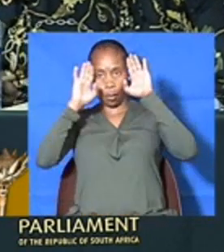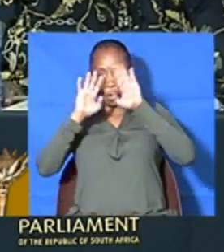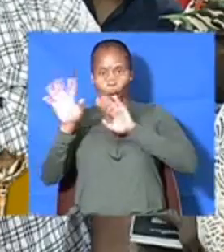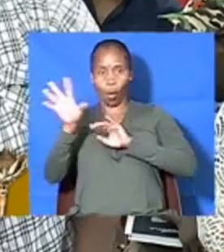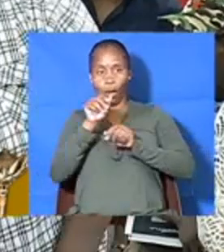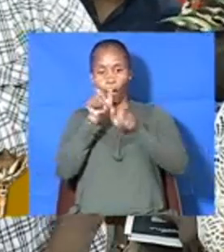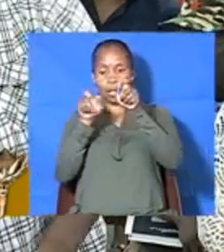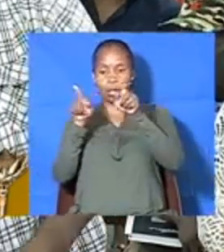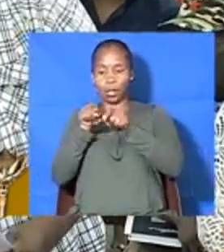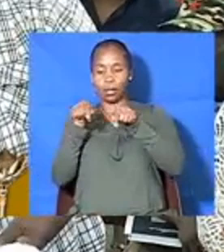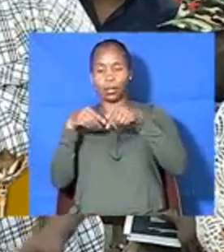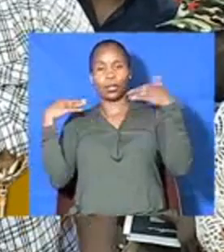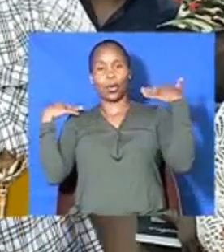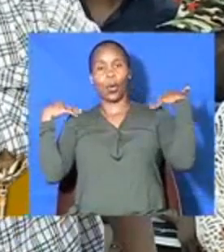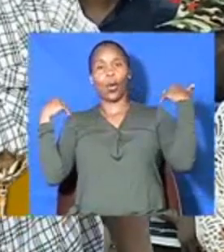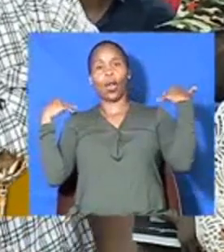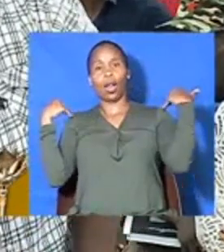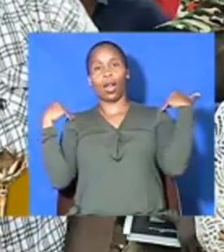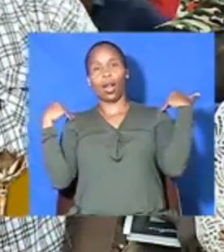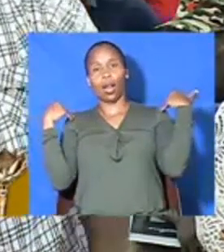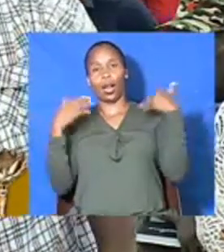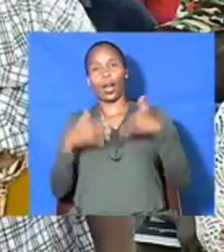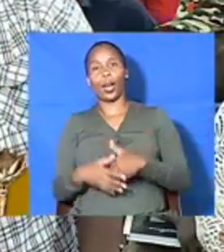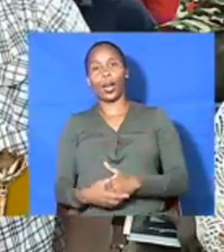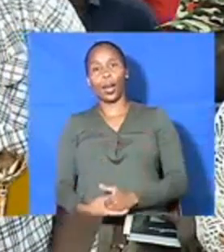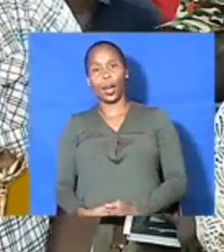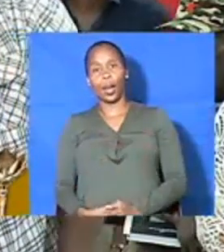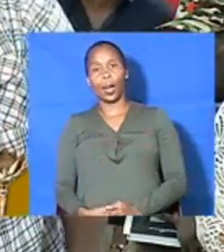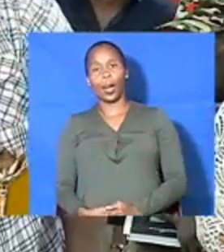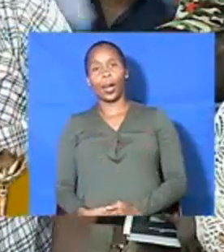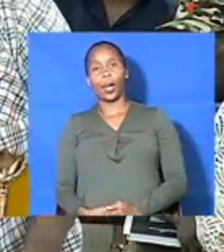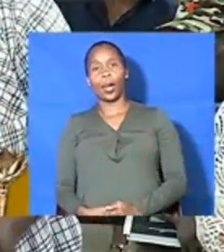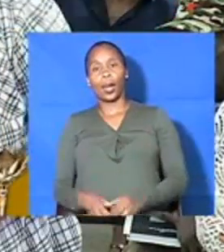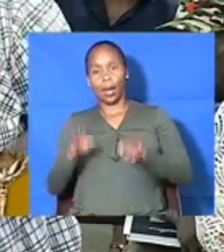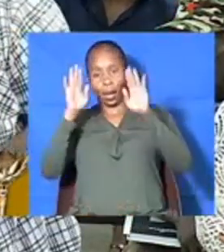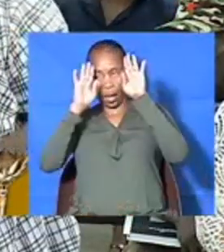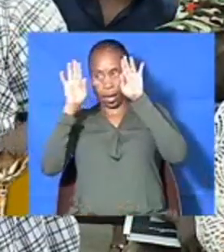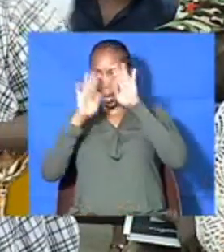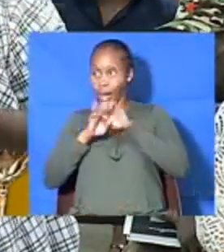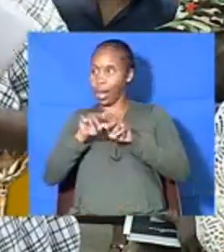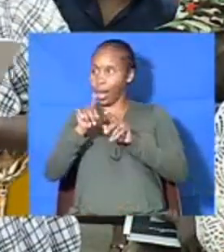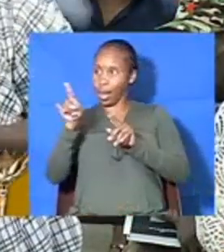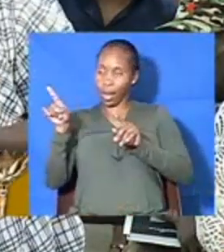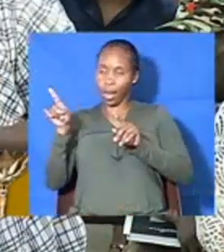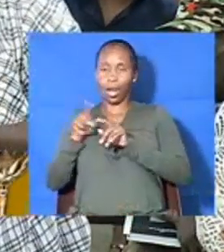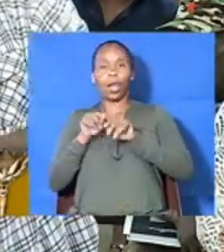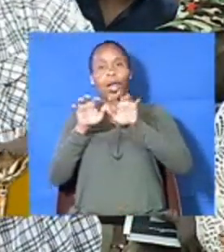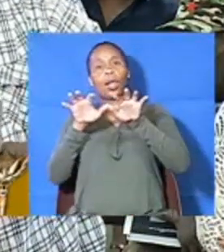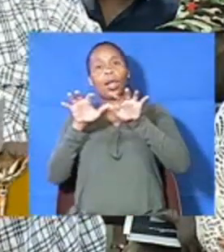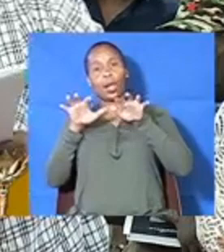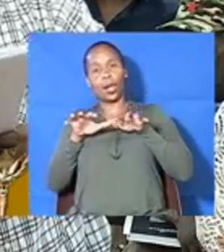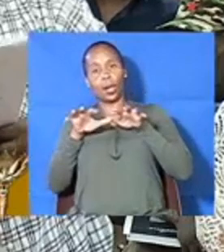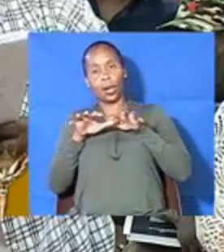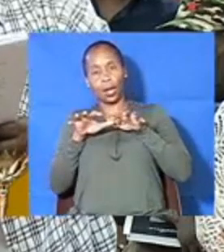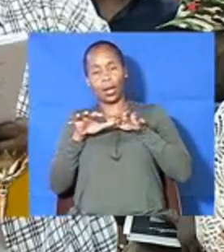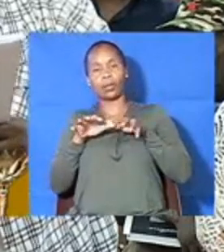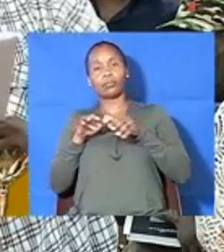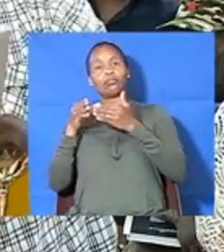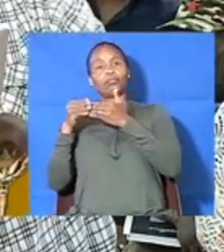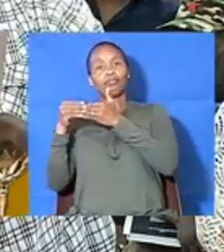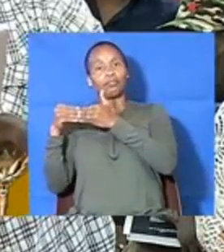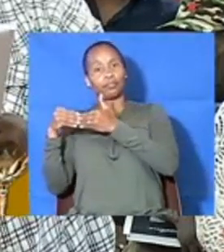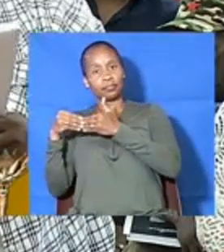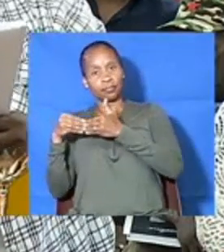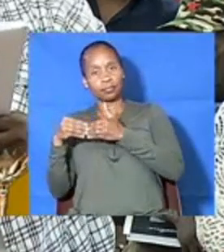I'm able. Oh, sorry, kia khona. Yes. I believe this bill is long